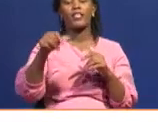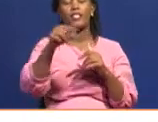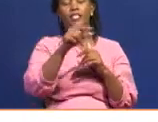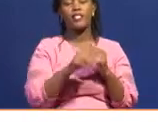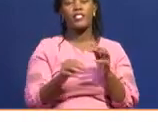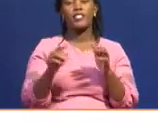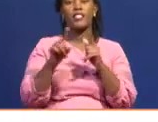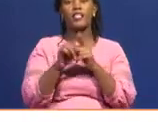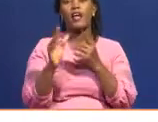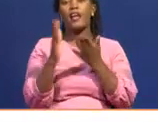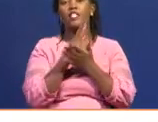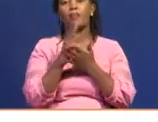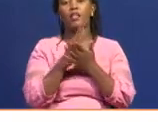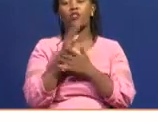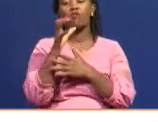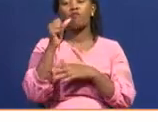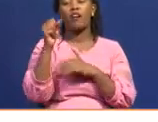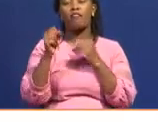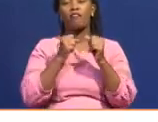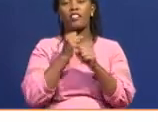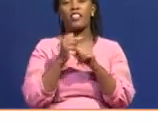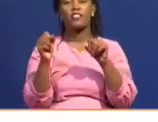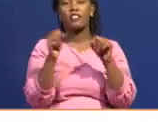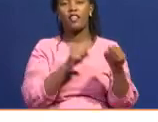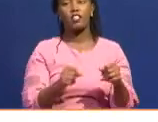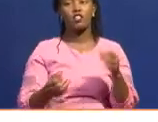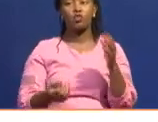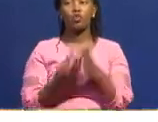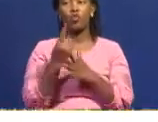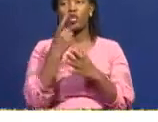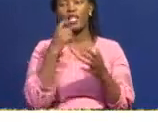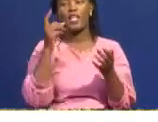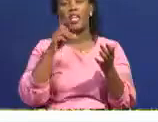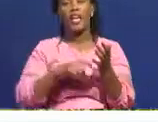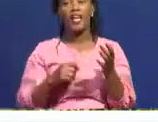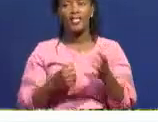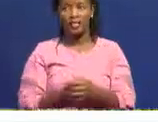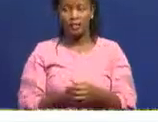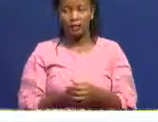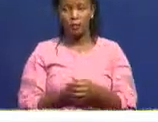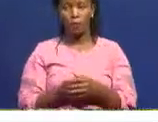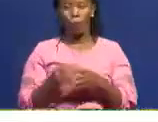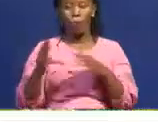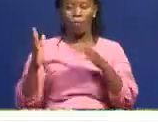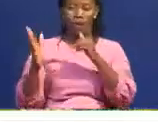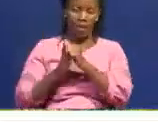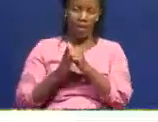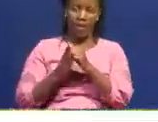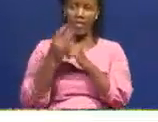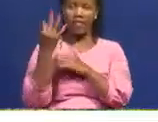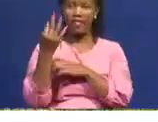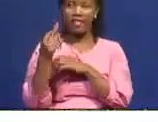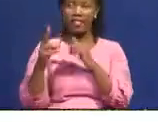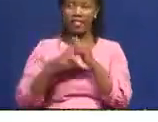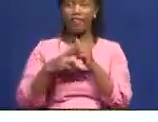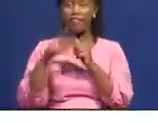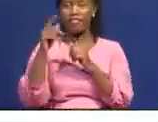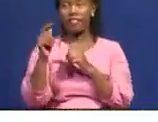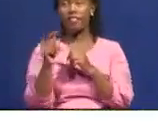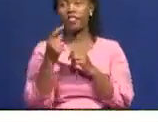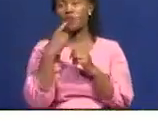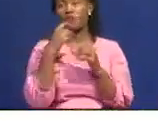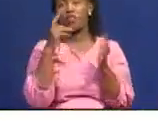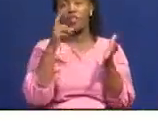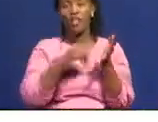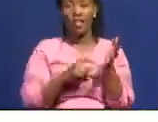strategy aimed at growing rice production. Imported 937,000 tons of rice worth 55 billion